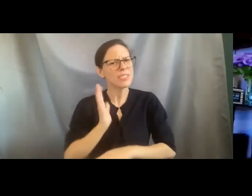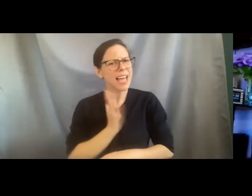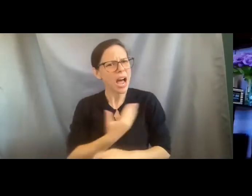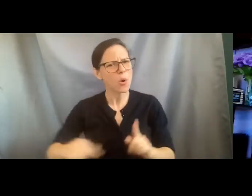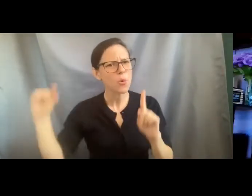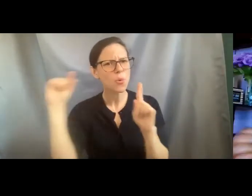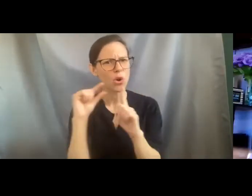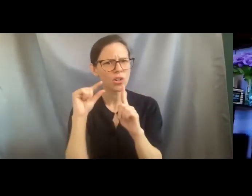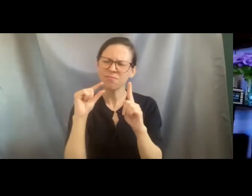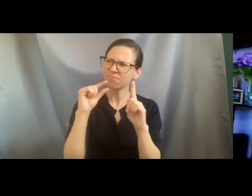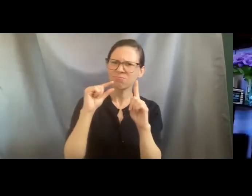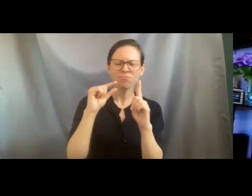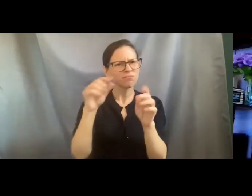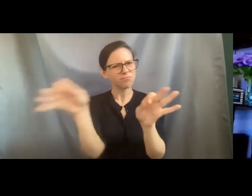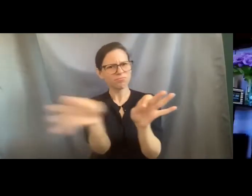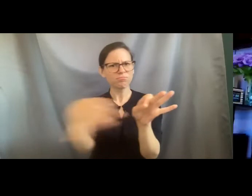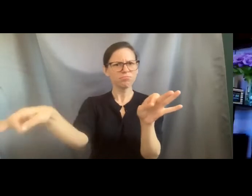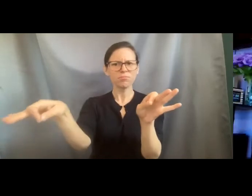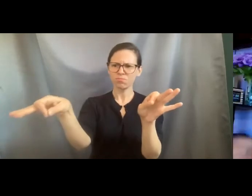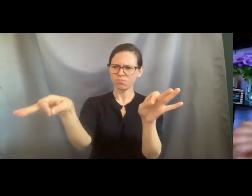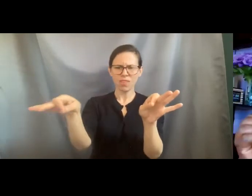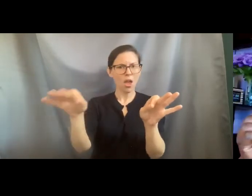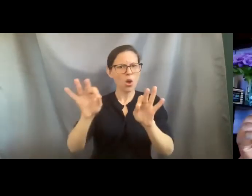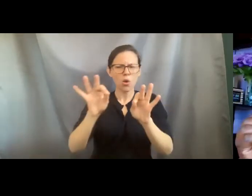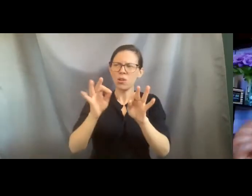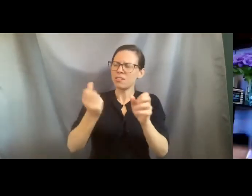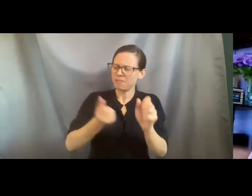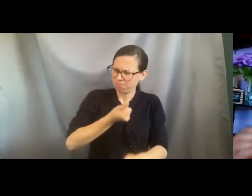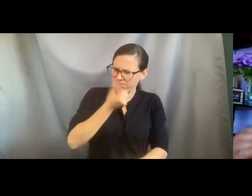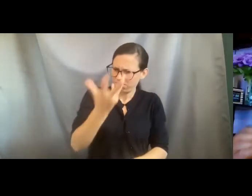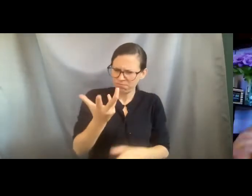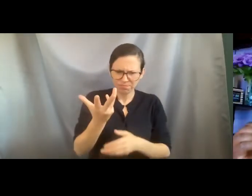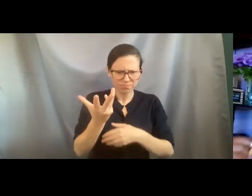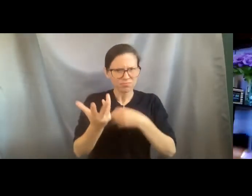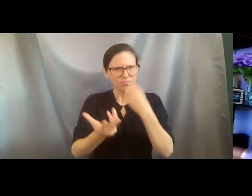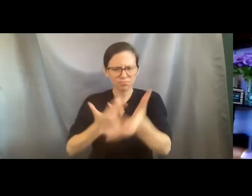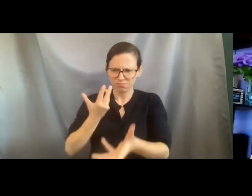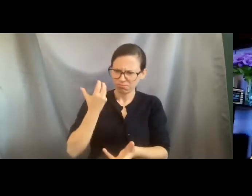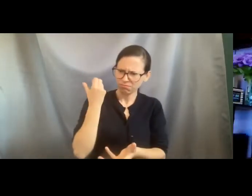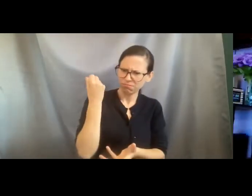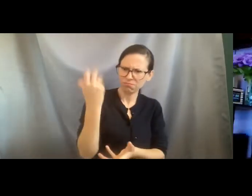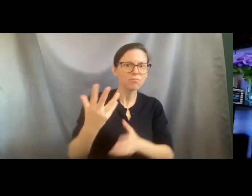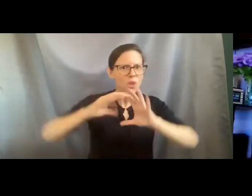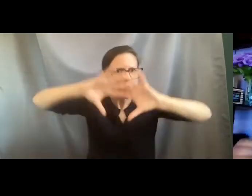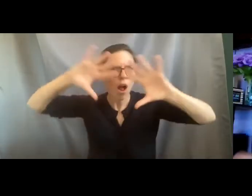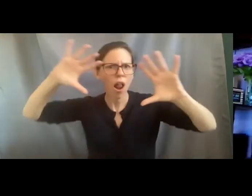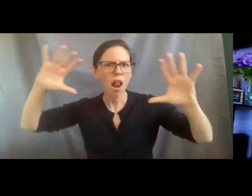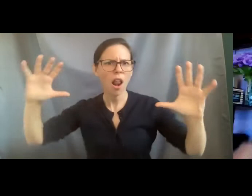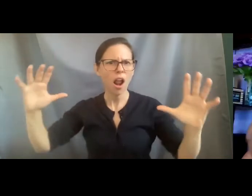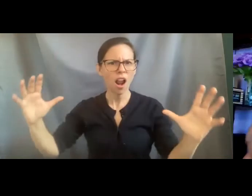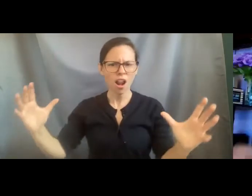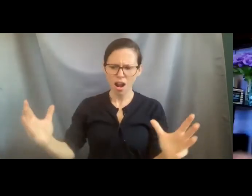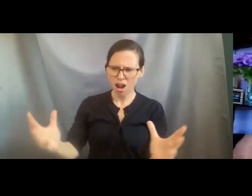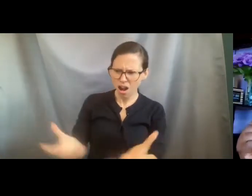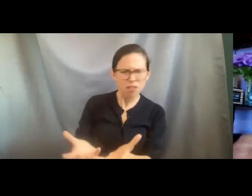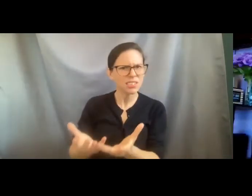our words to paint a world, dare I say, a city, a state, a country, where